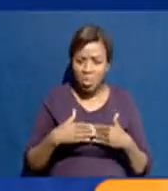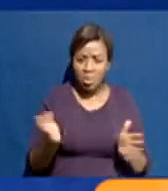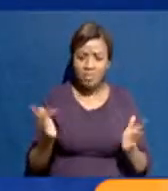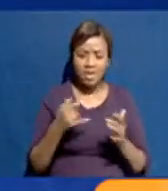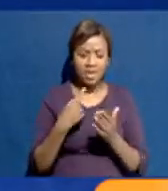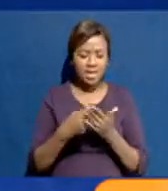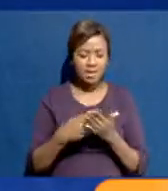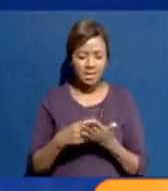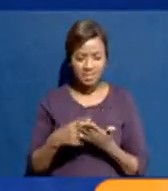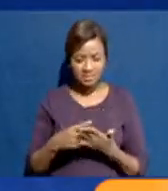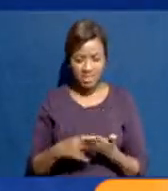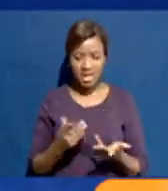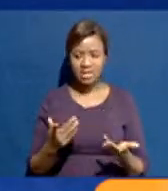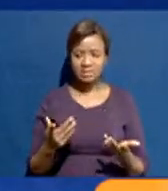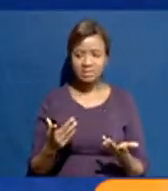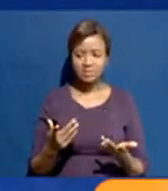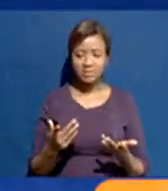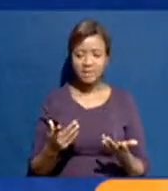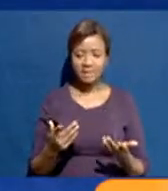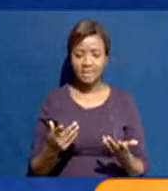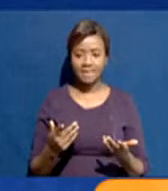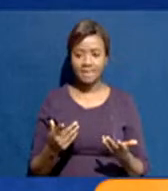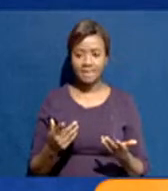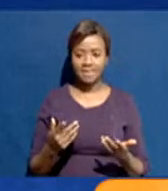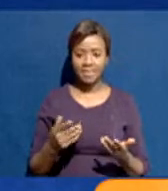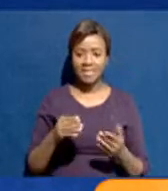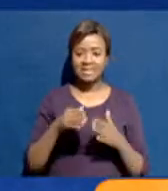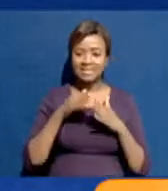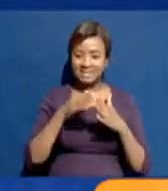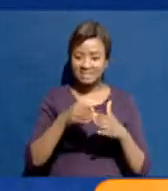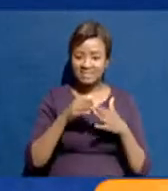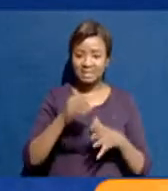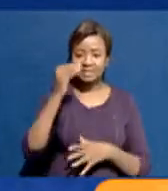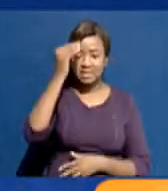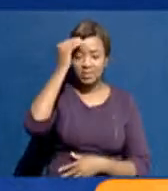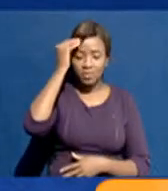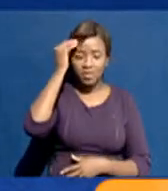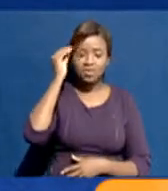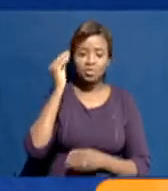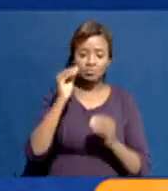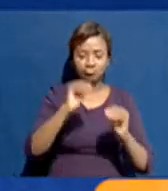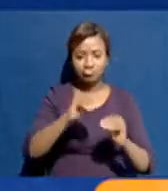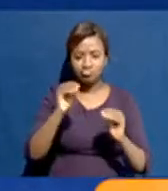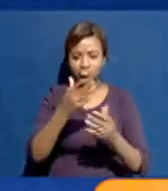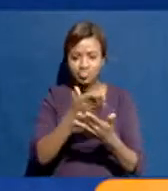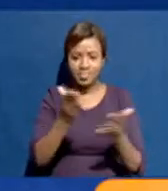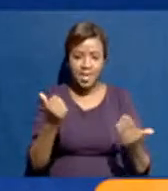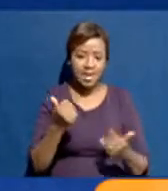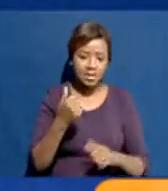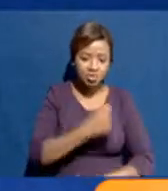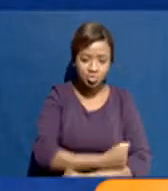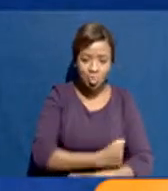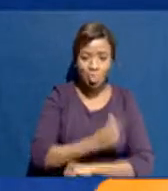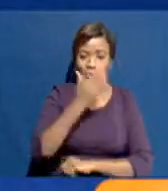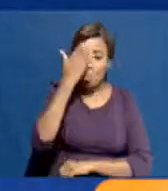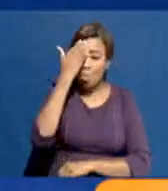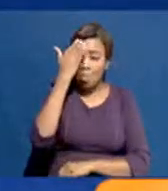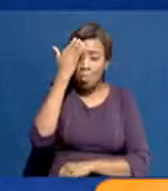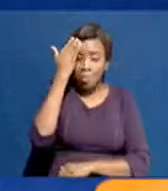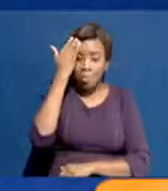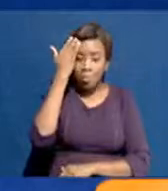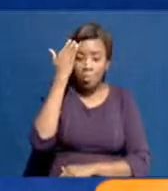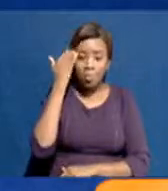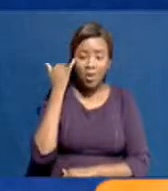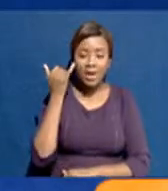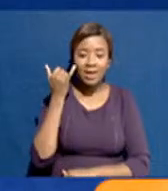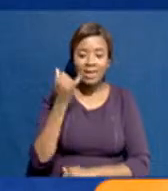time to bring the sex education into the mainstream because young people are having it anyway. And parents are the